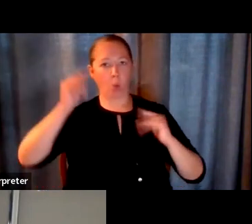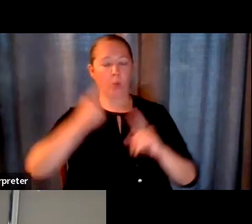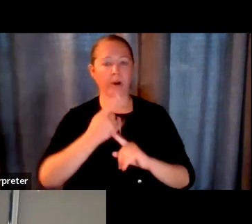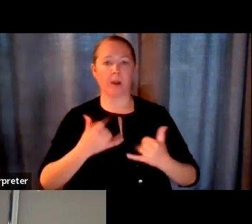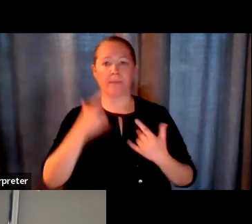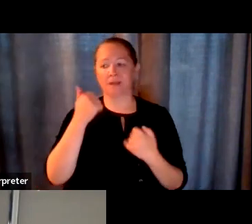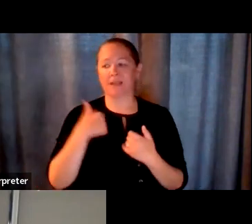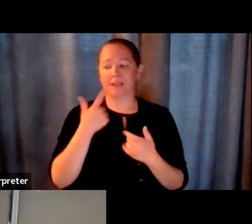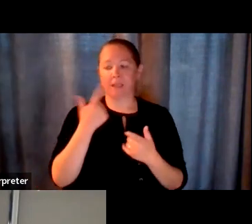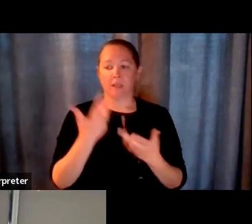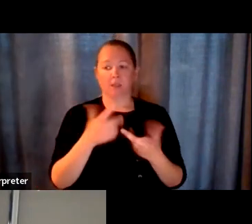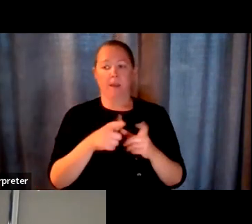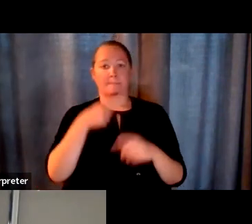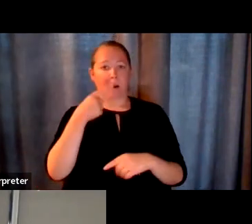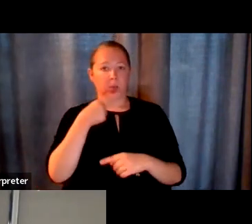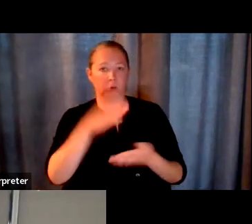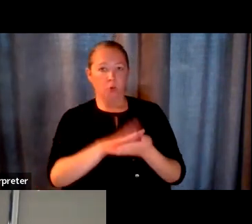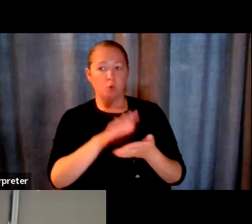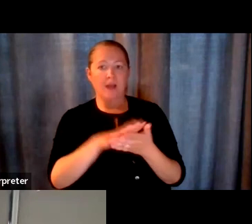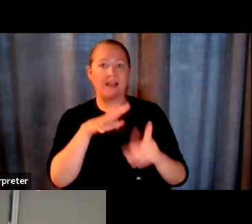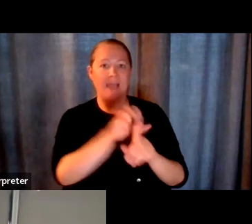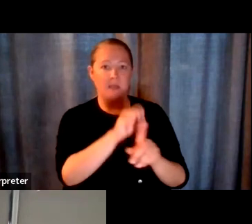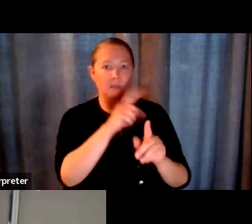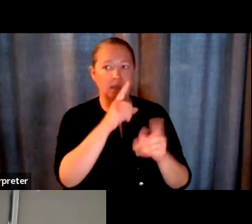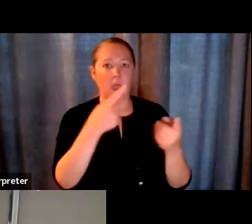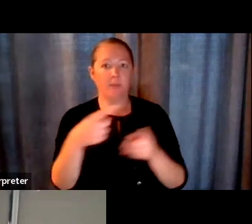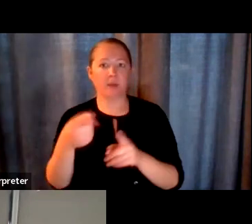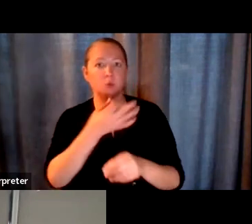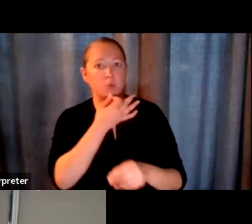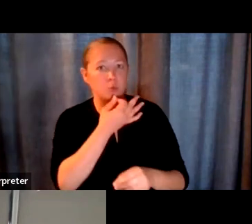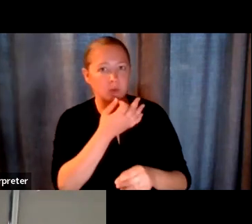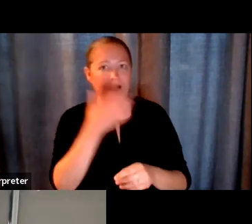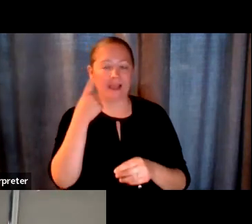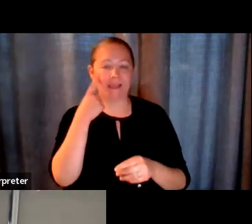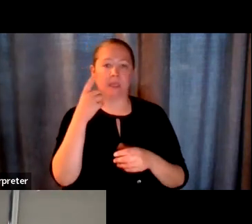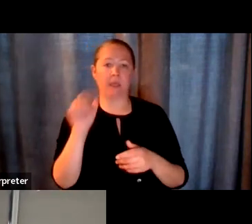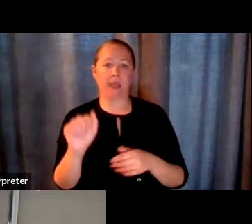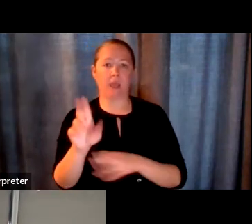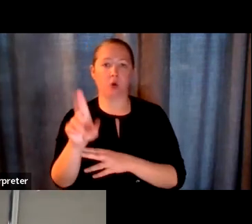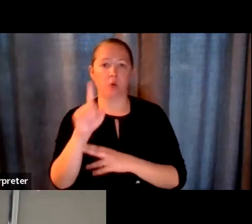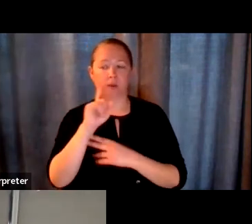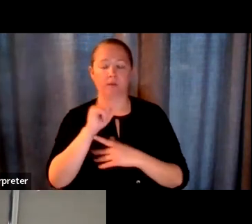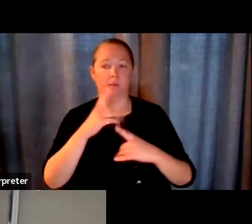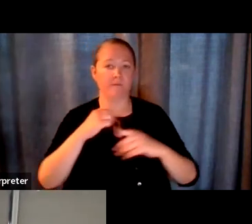schools starting and coming. And I think that AU is totally in the fight right now to protect public schools.